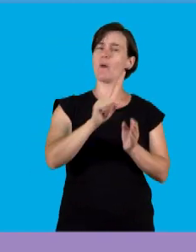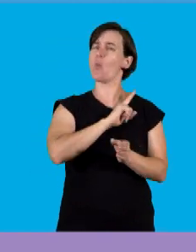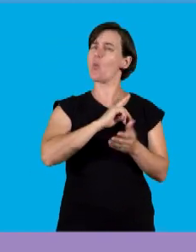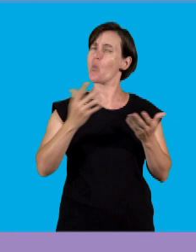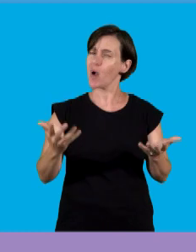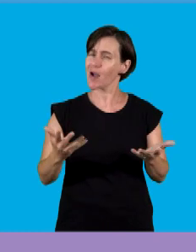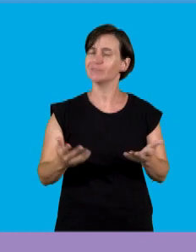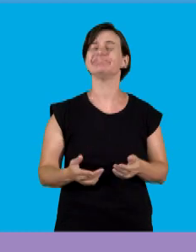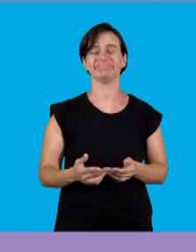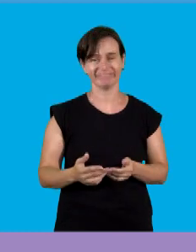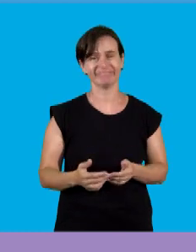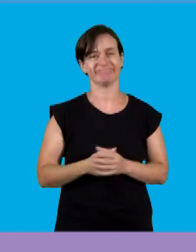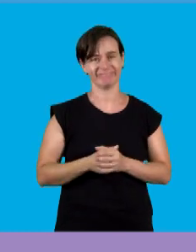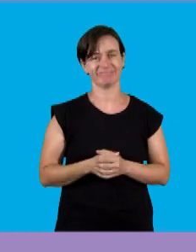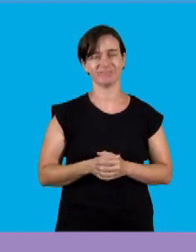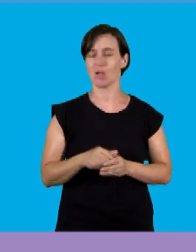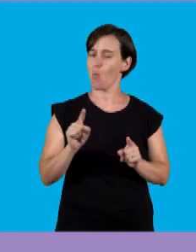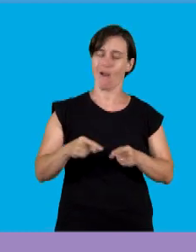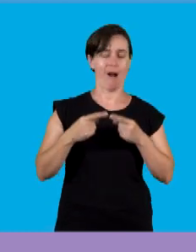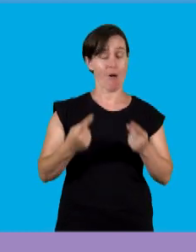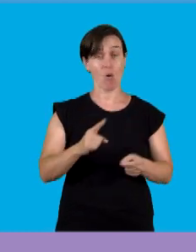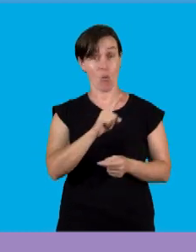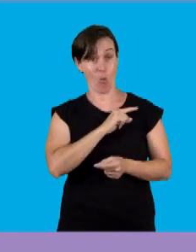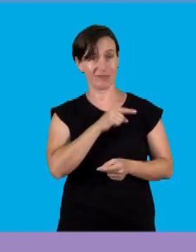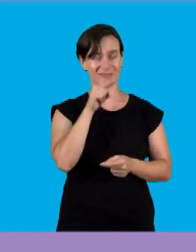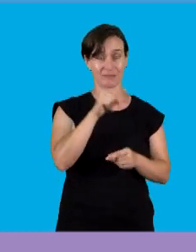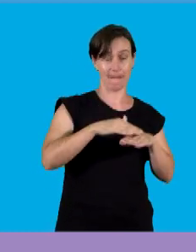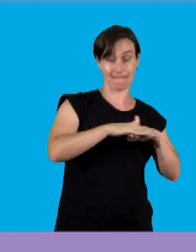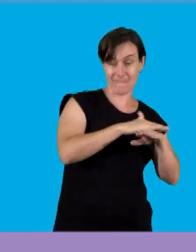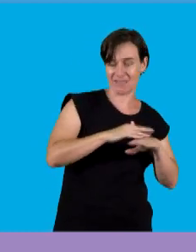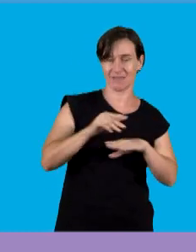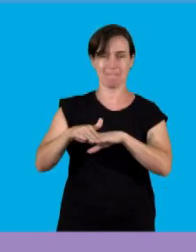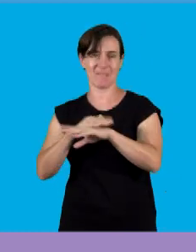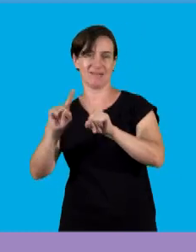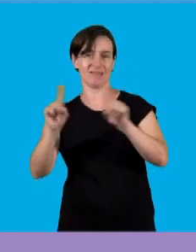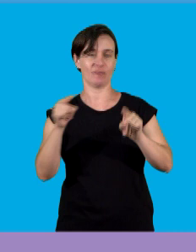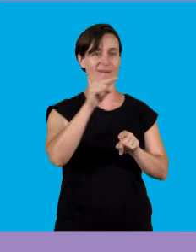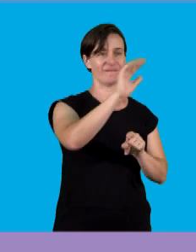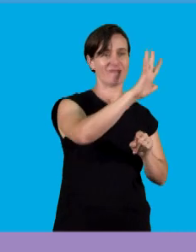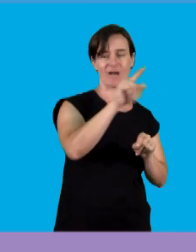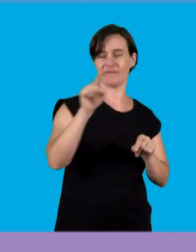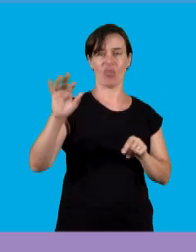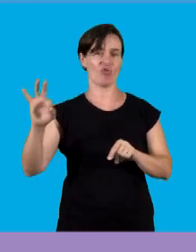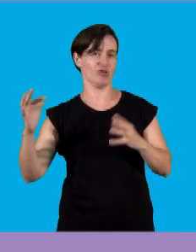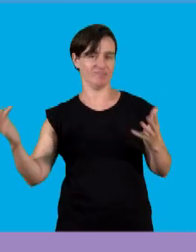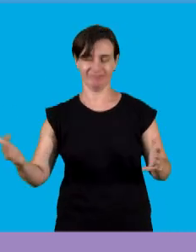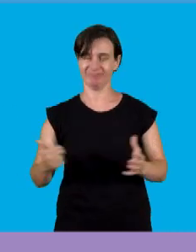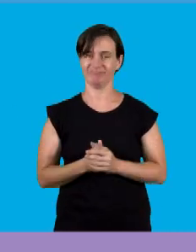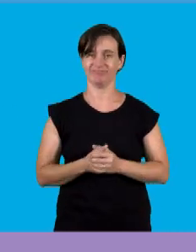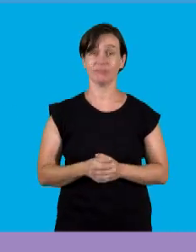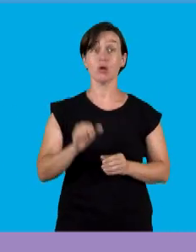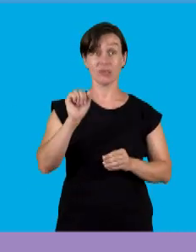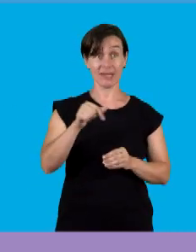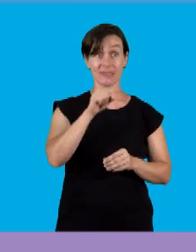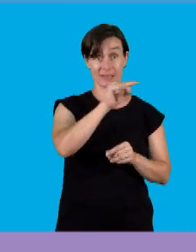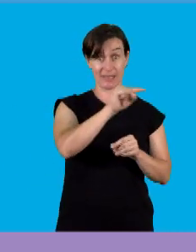powers there? Well, of course, we are not going to subtract those exponents because the bases are not the same. So yes, it is